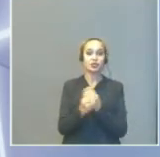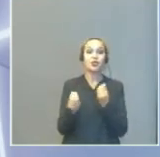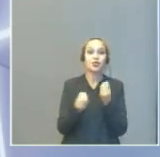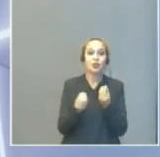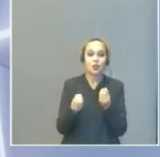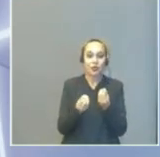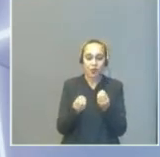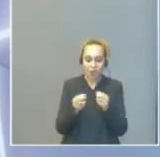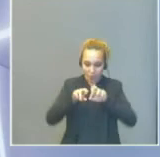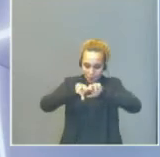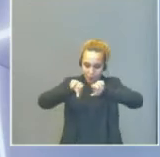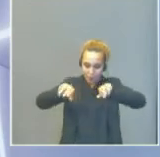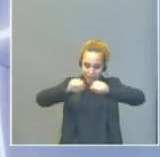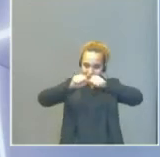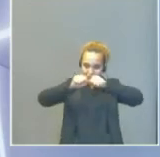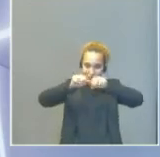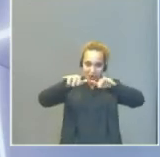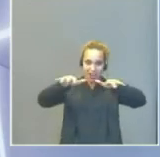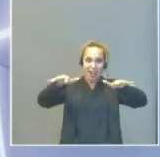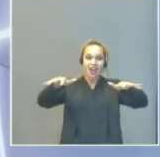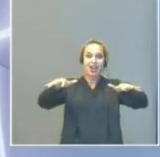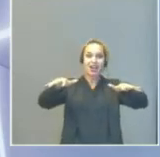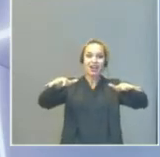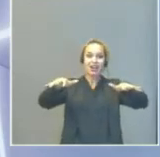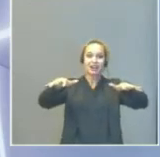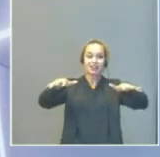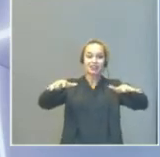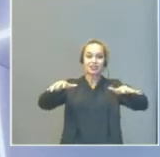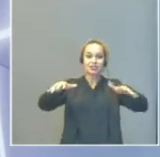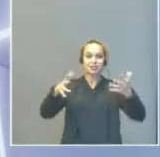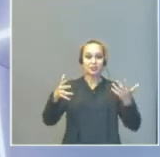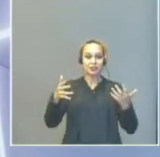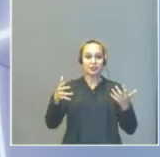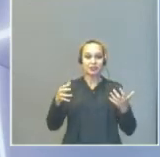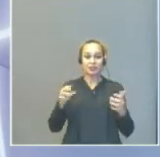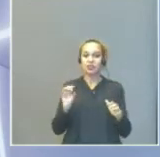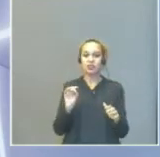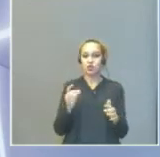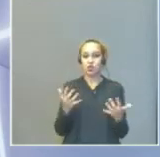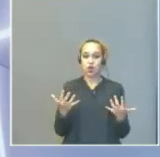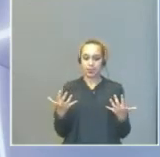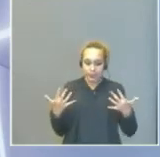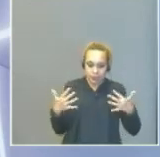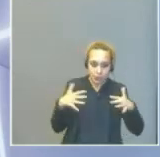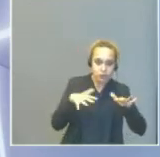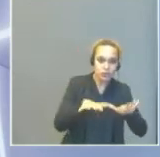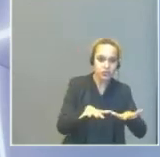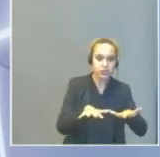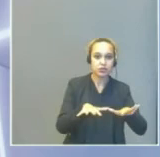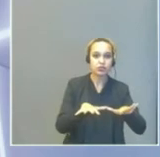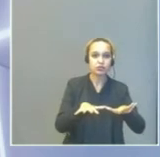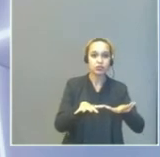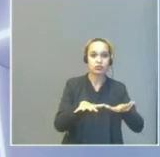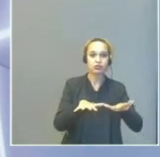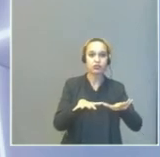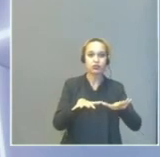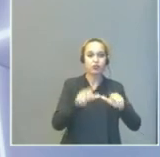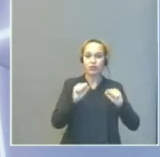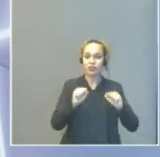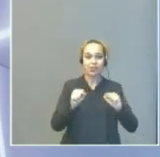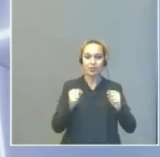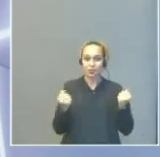in from just saying inclusivity and exclusivity to fugitivity? How do we